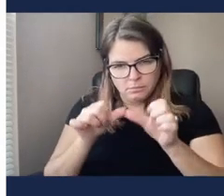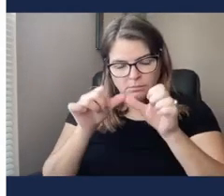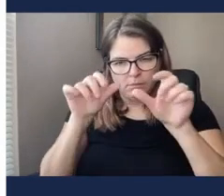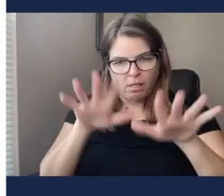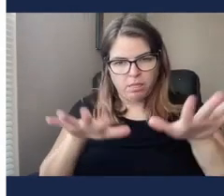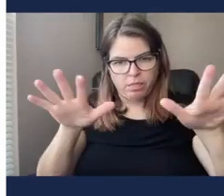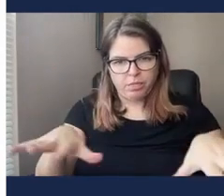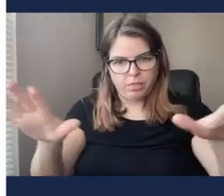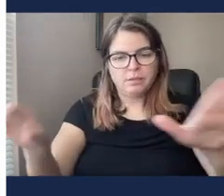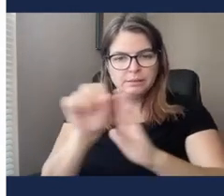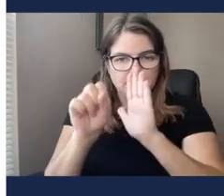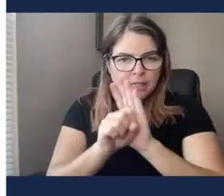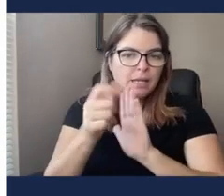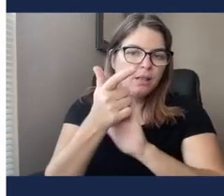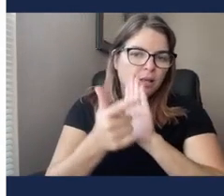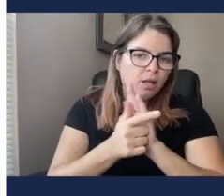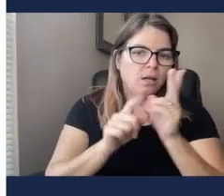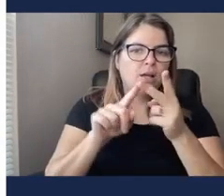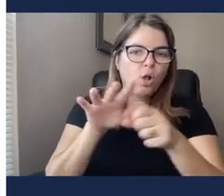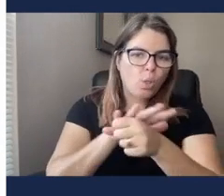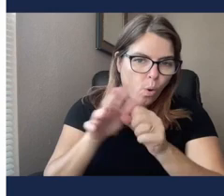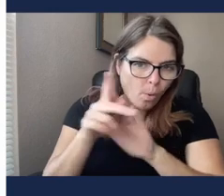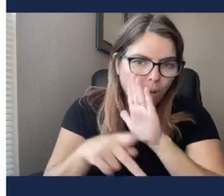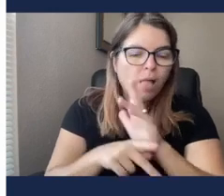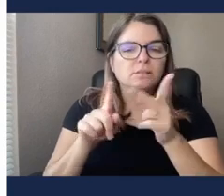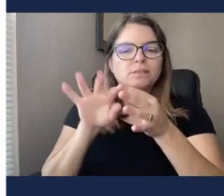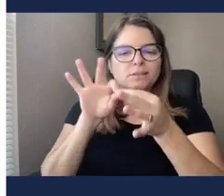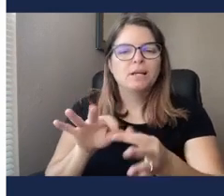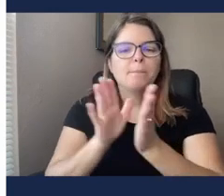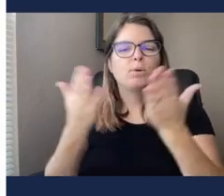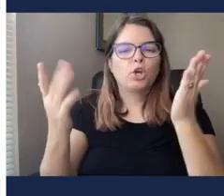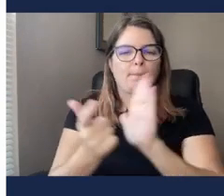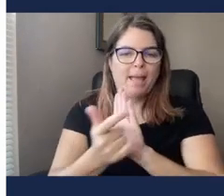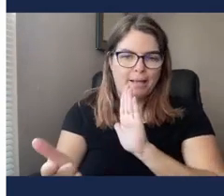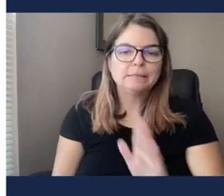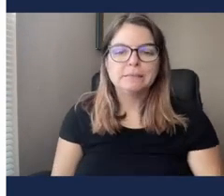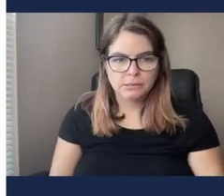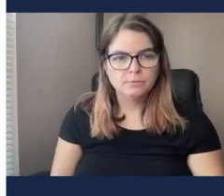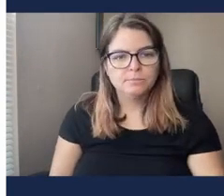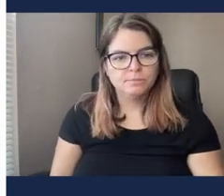local policies, and related book bans on the school district level. Next slide, please.